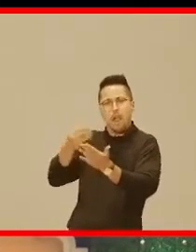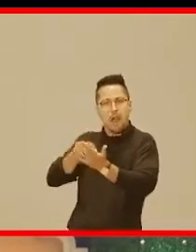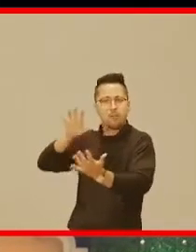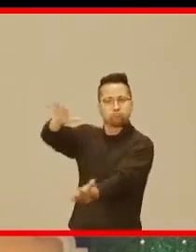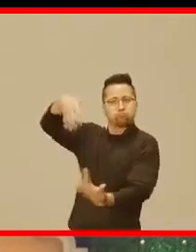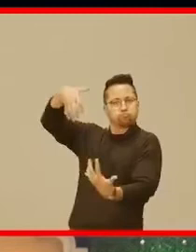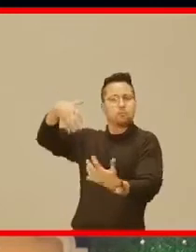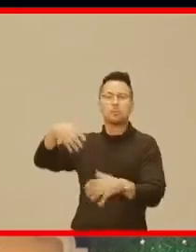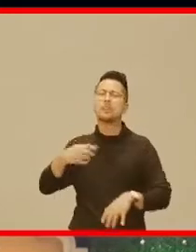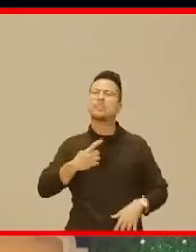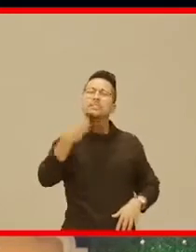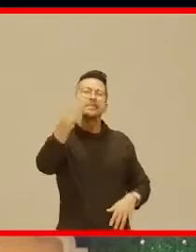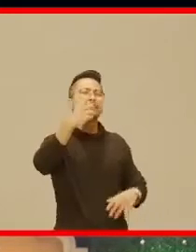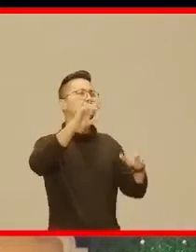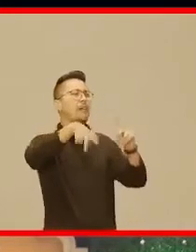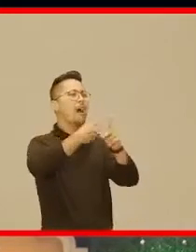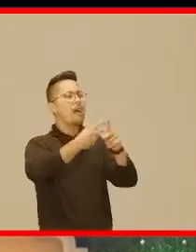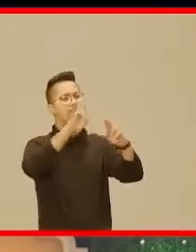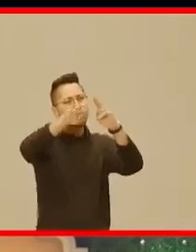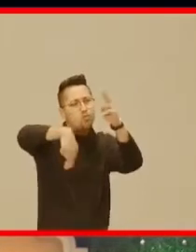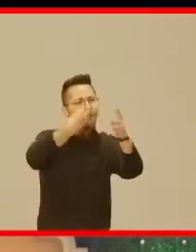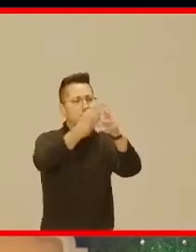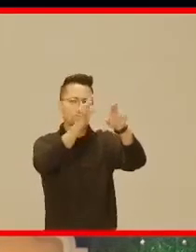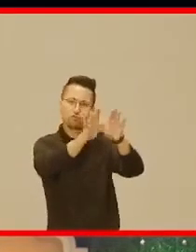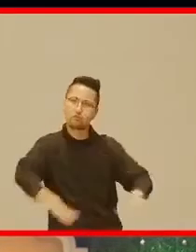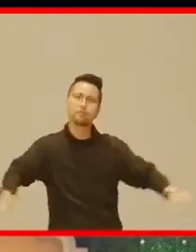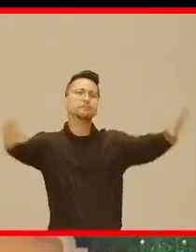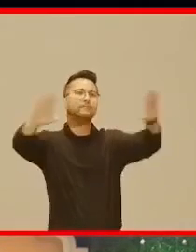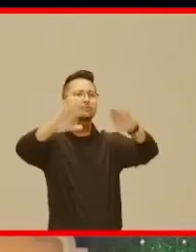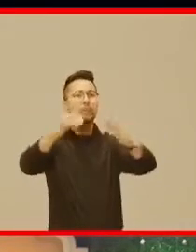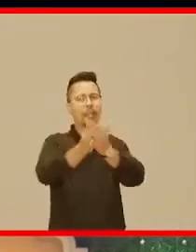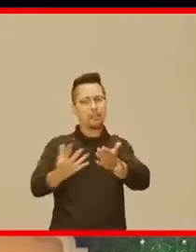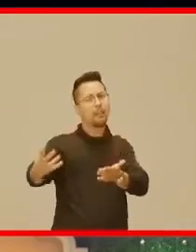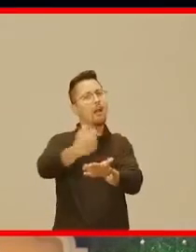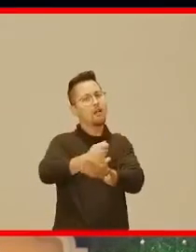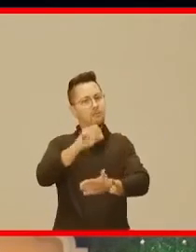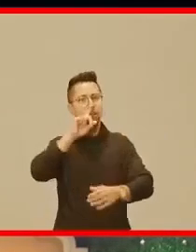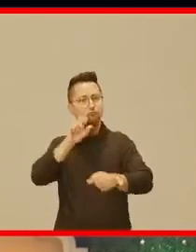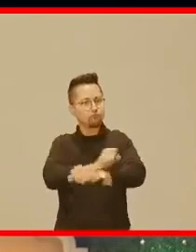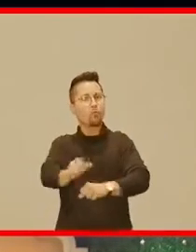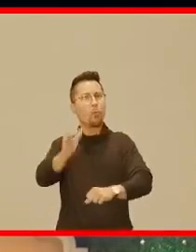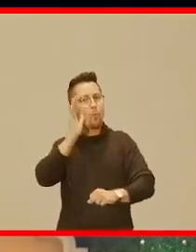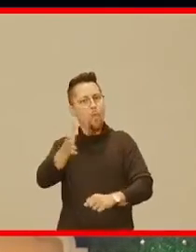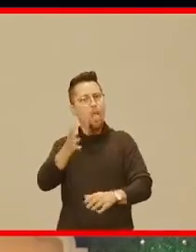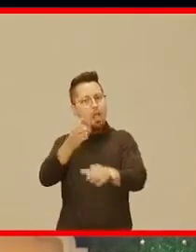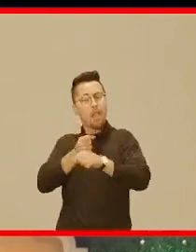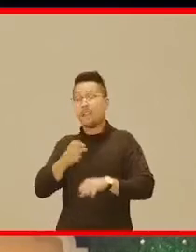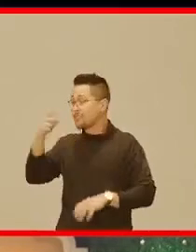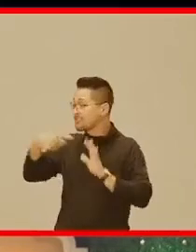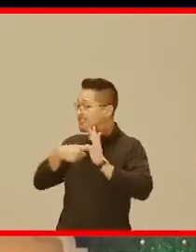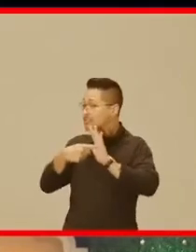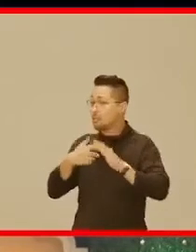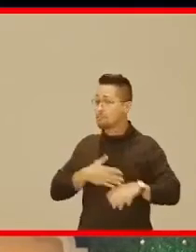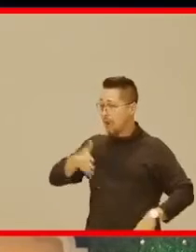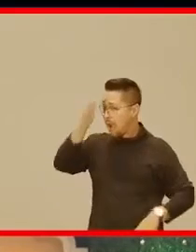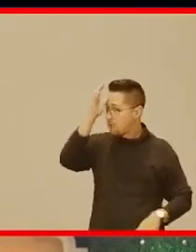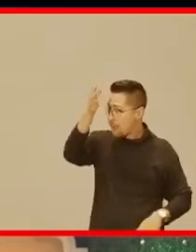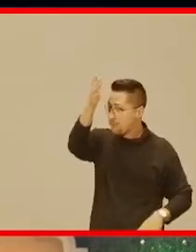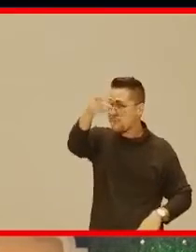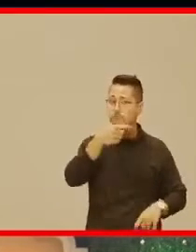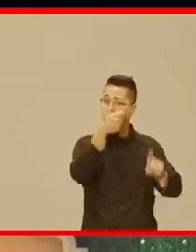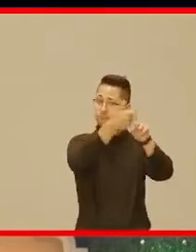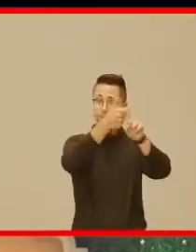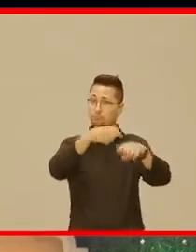like a universal basic income is the guarantee. And for people like my grandfather who cannot really work and has Parkinson's,